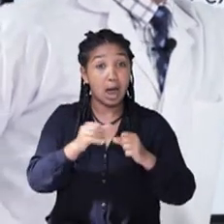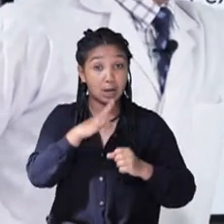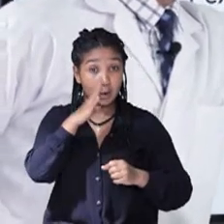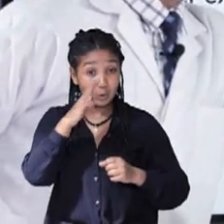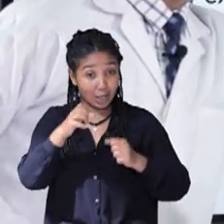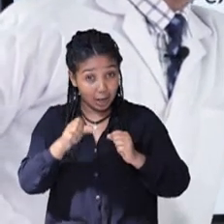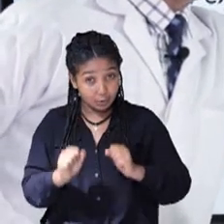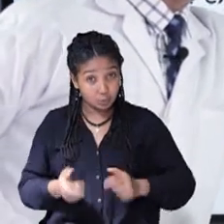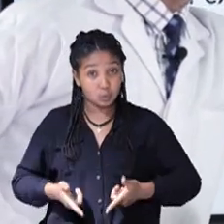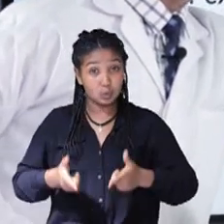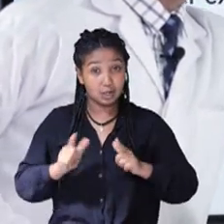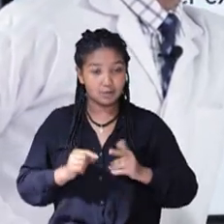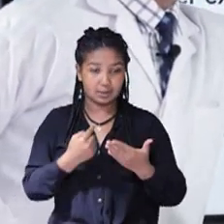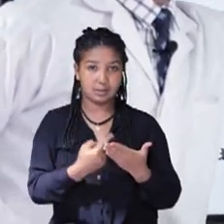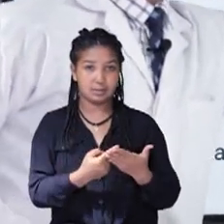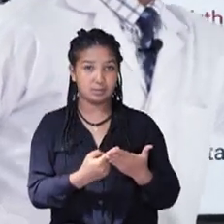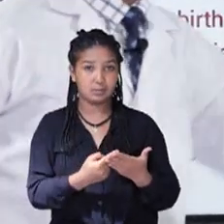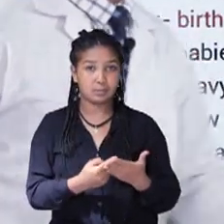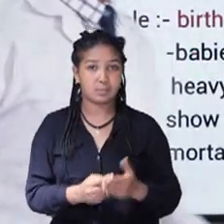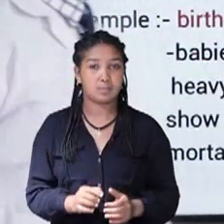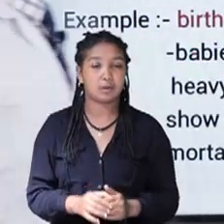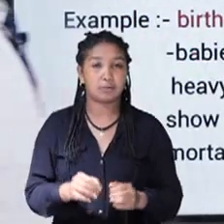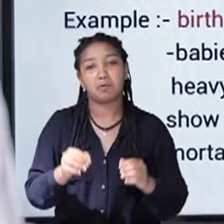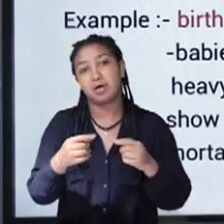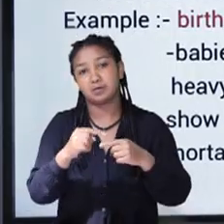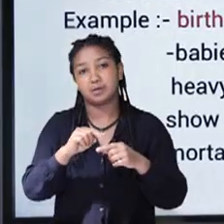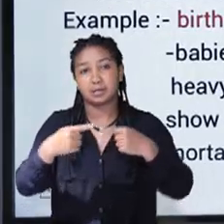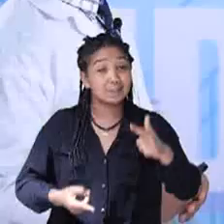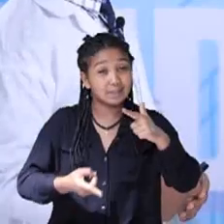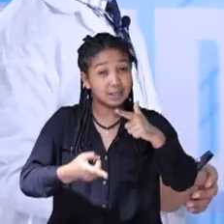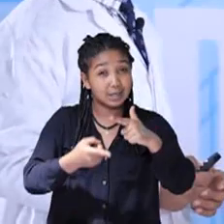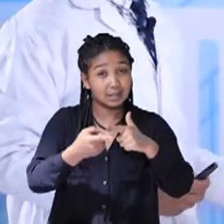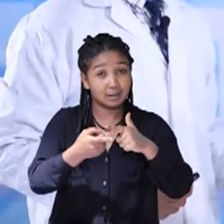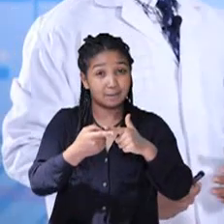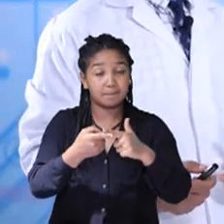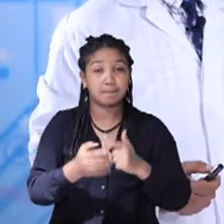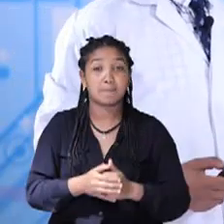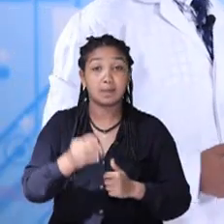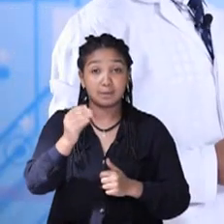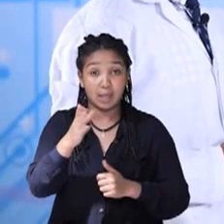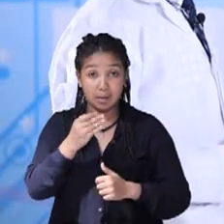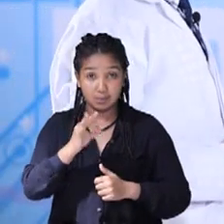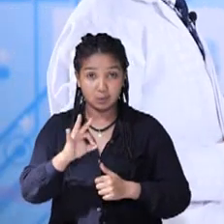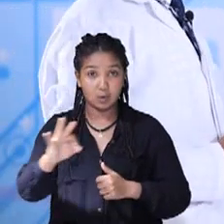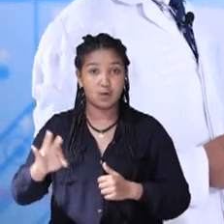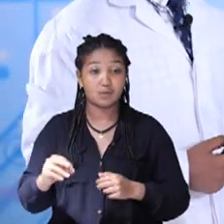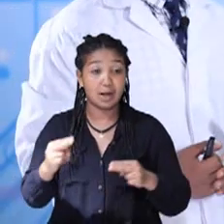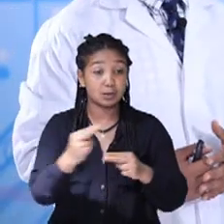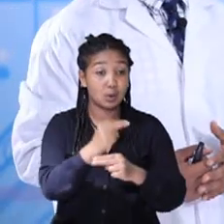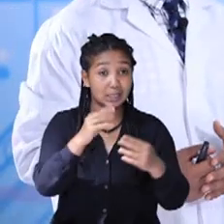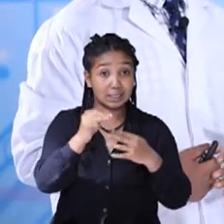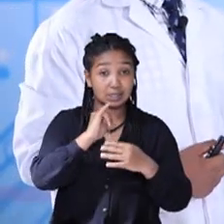cannot able to live in this climate, and vice versa. The second type of